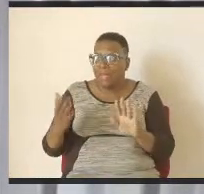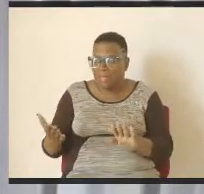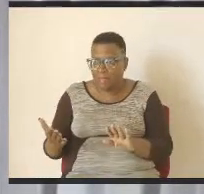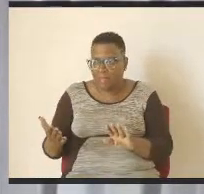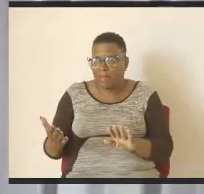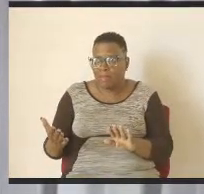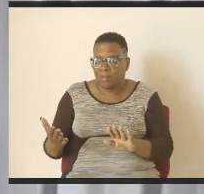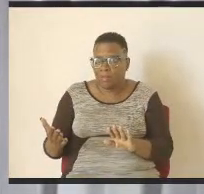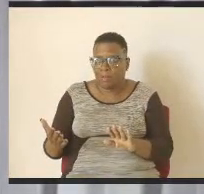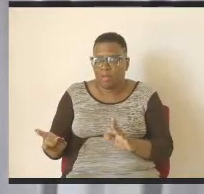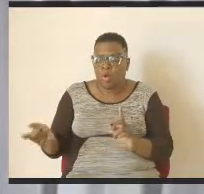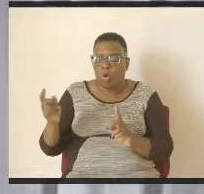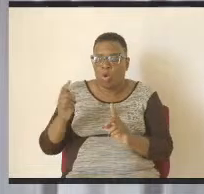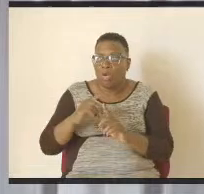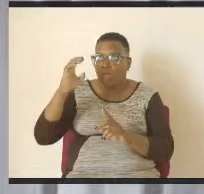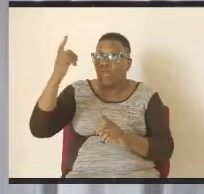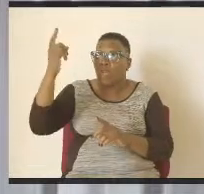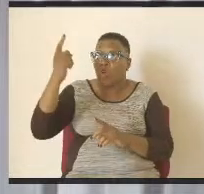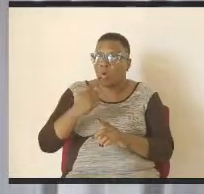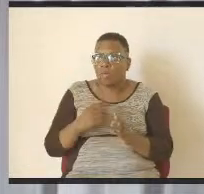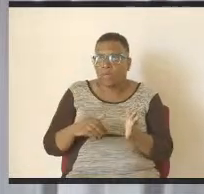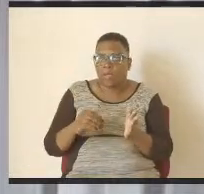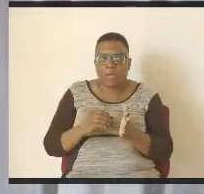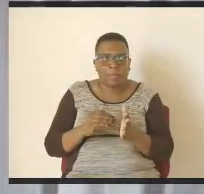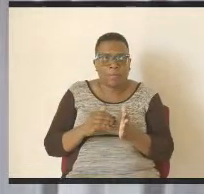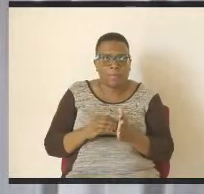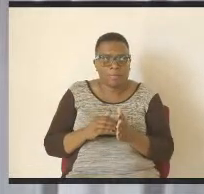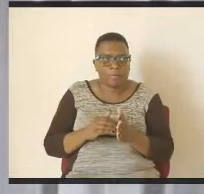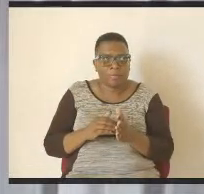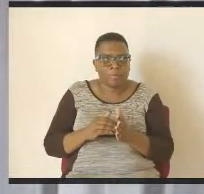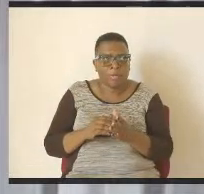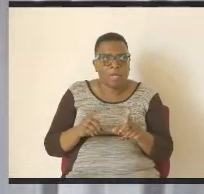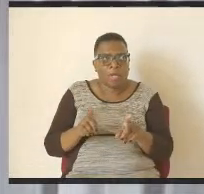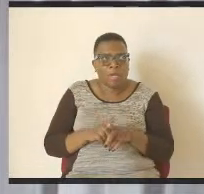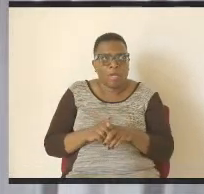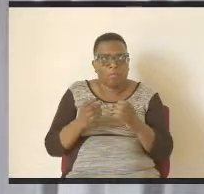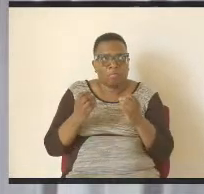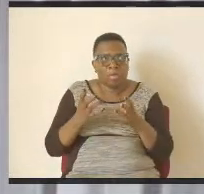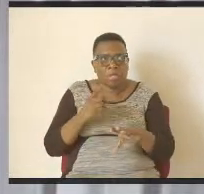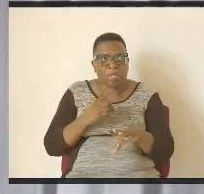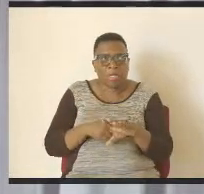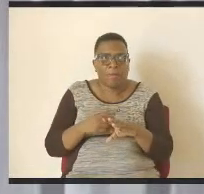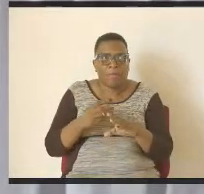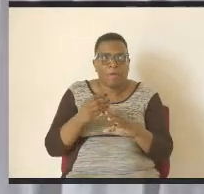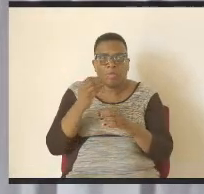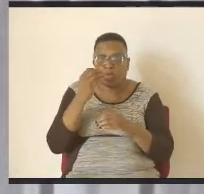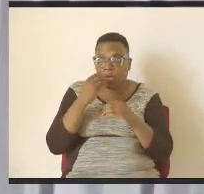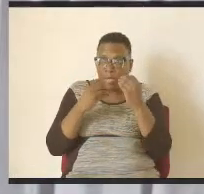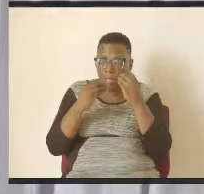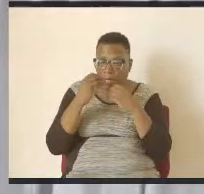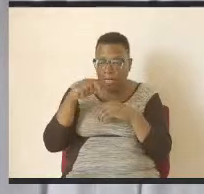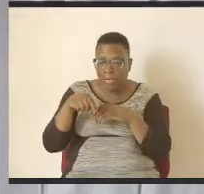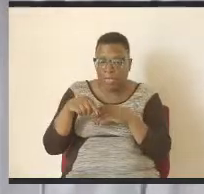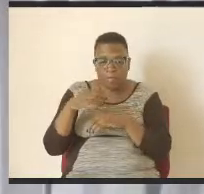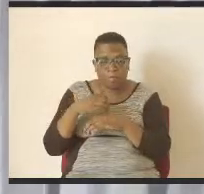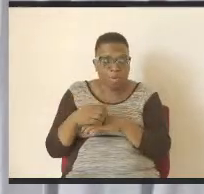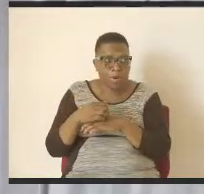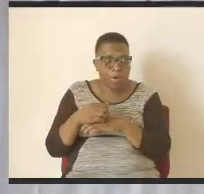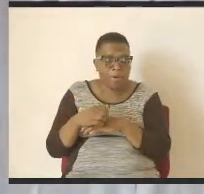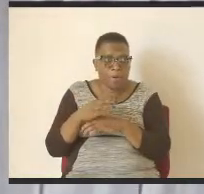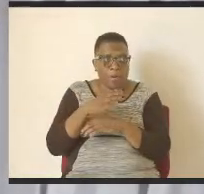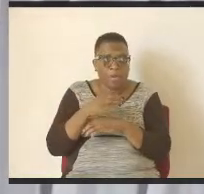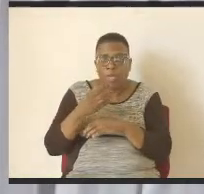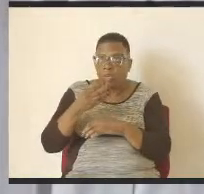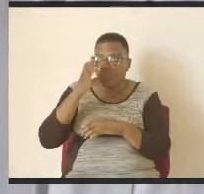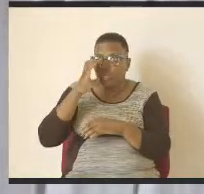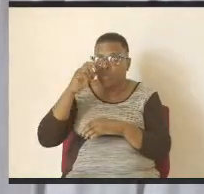death until he comes. For as often as we what? Eat this bread and